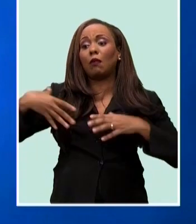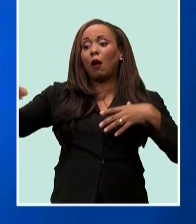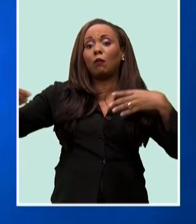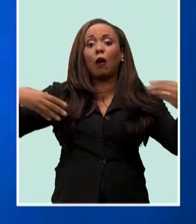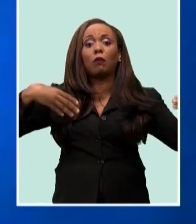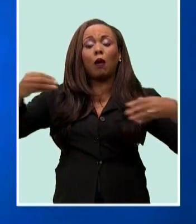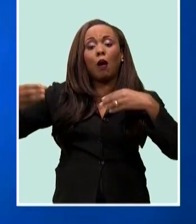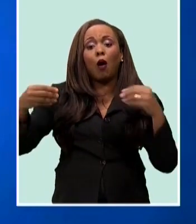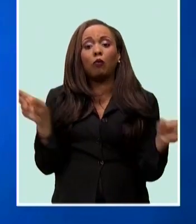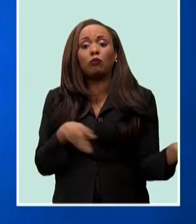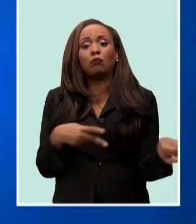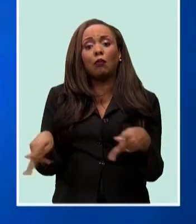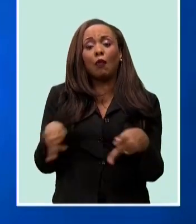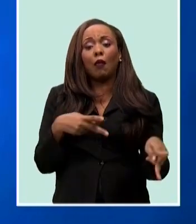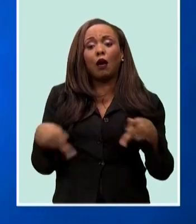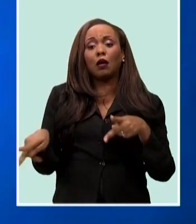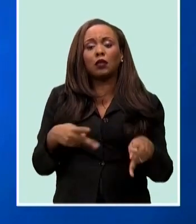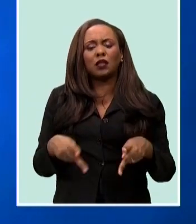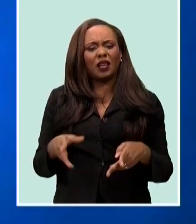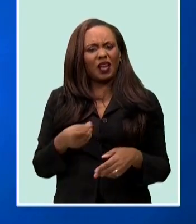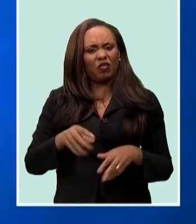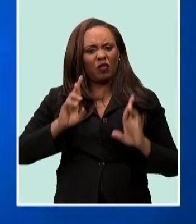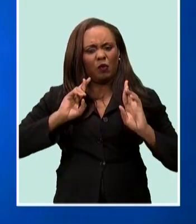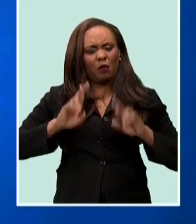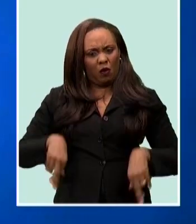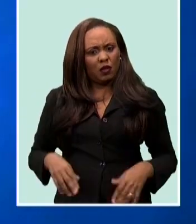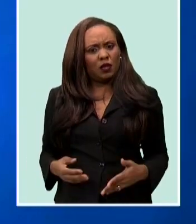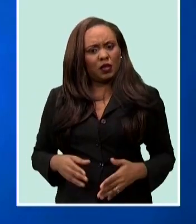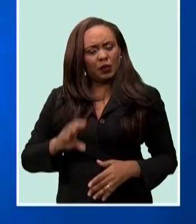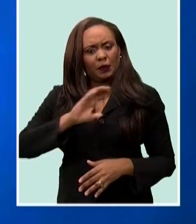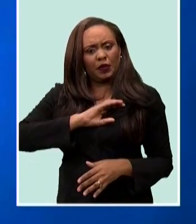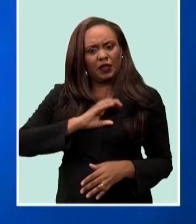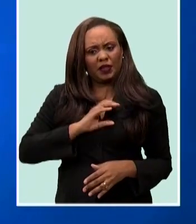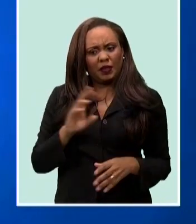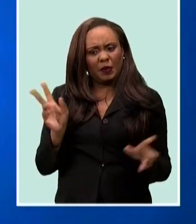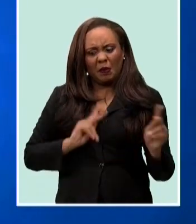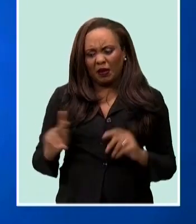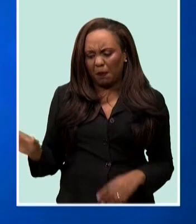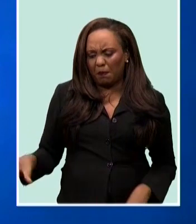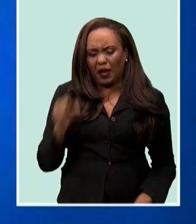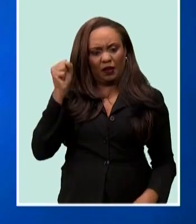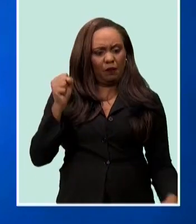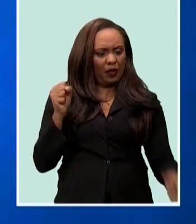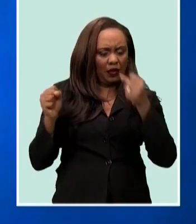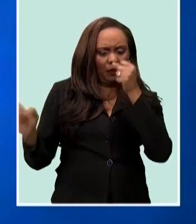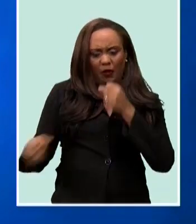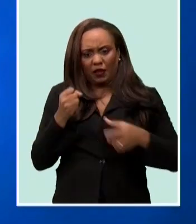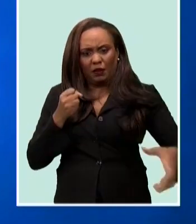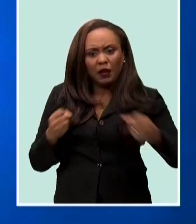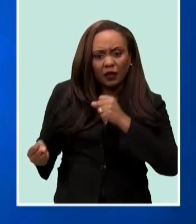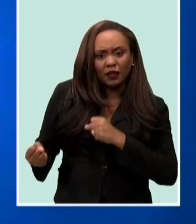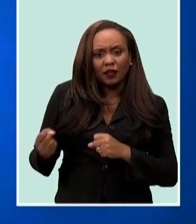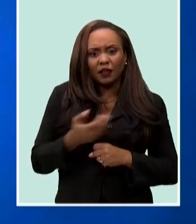vendors making several reports to members of the police officers who are on duty at various